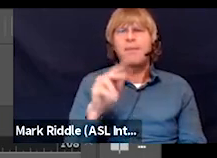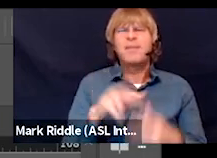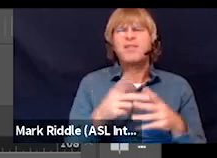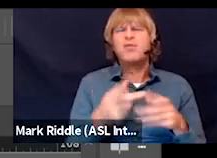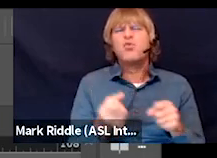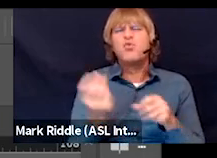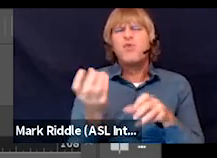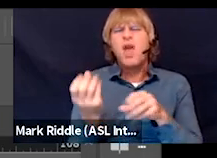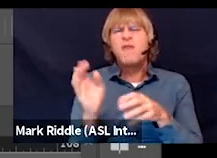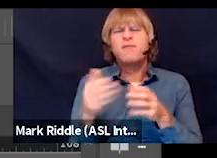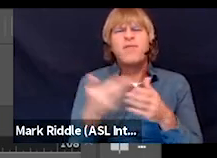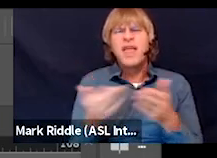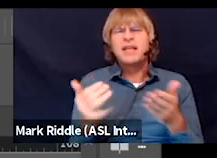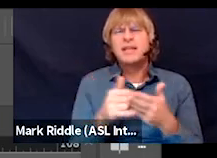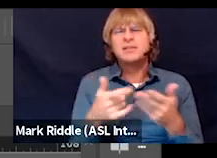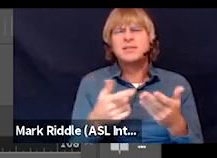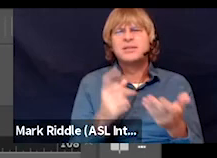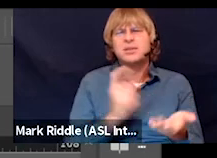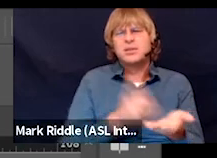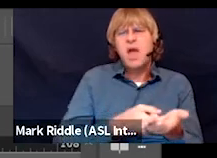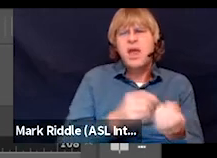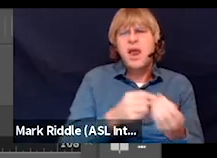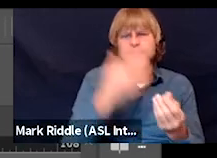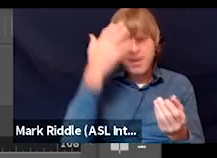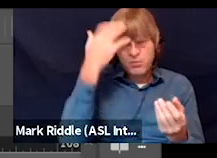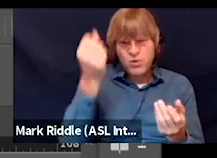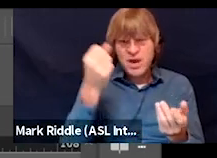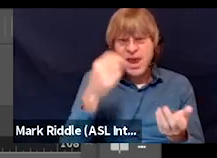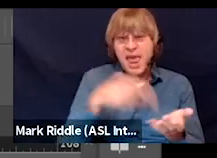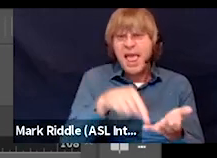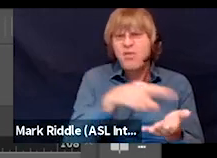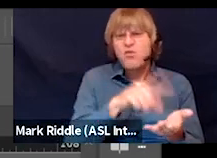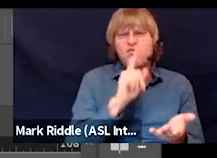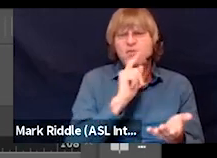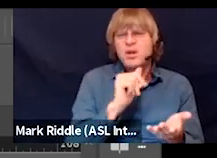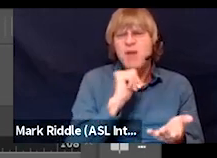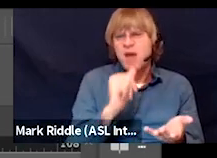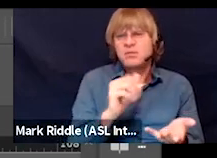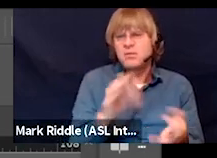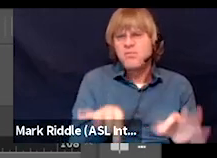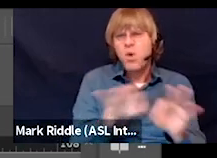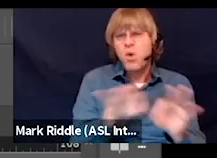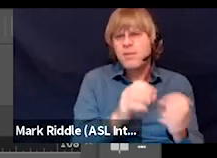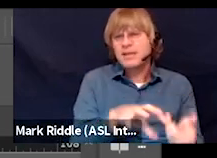of things that are stuck in its memory and that are really messing it up.